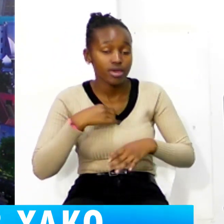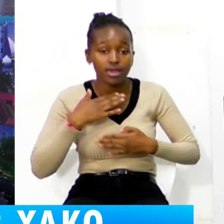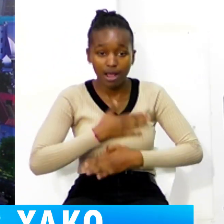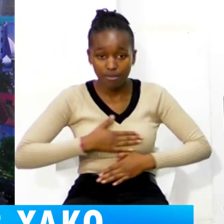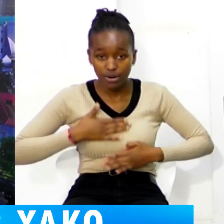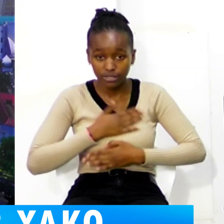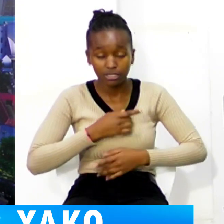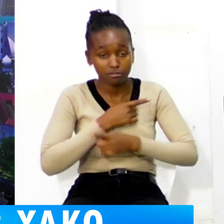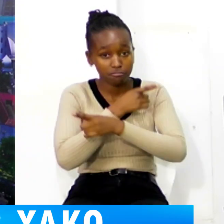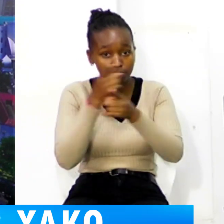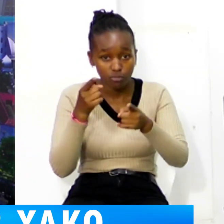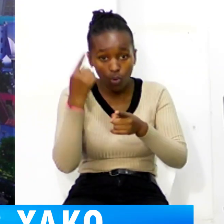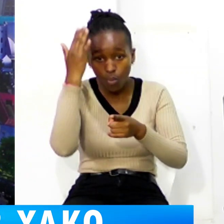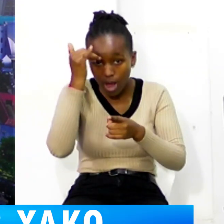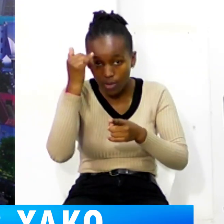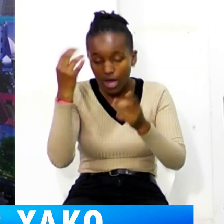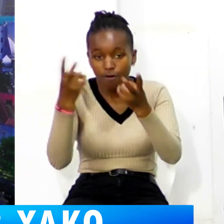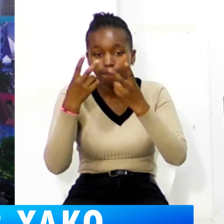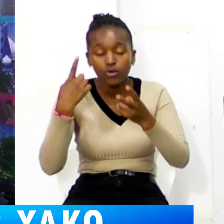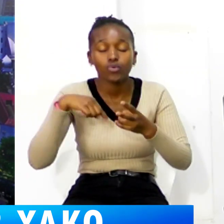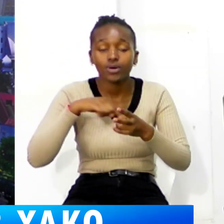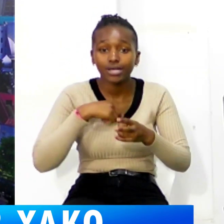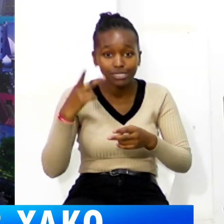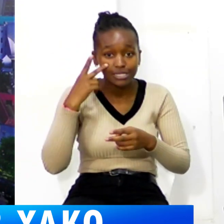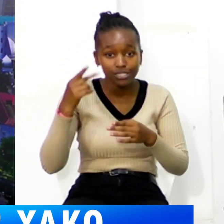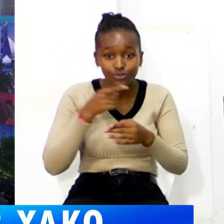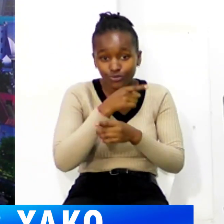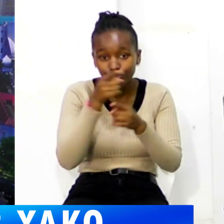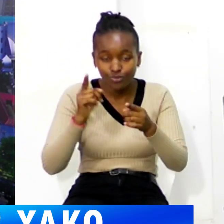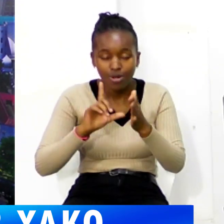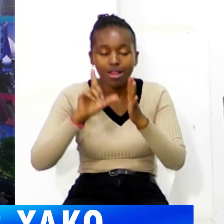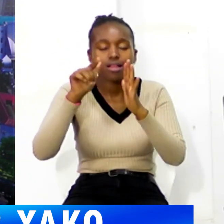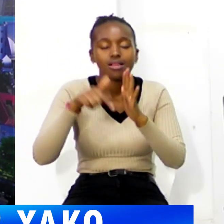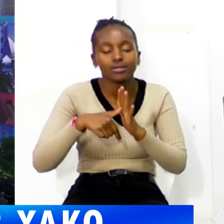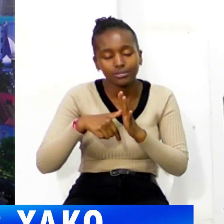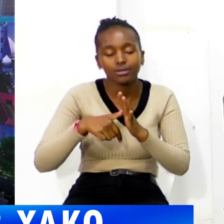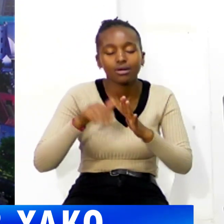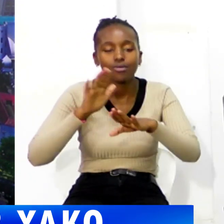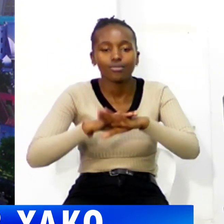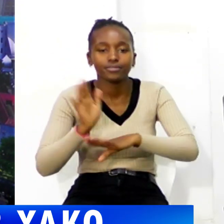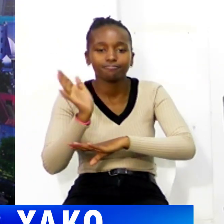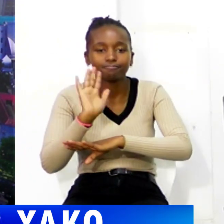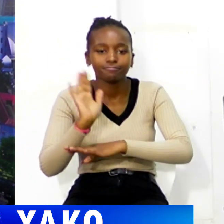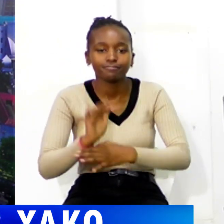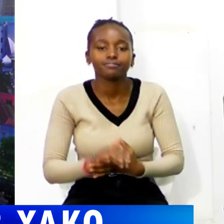appreciate your viewership. We see you again in some other time. Goodbye.